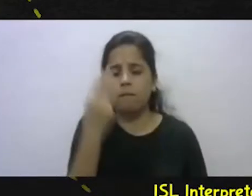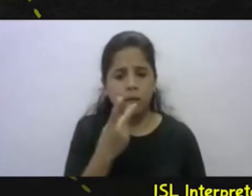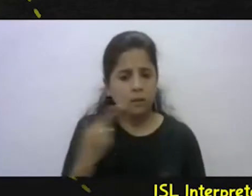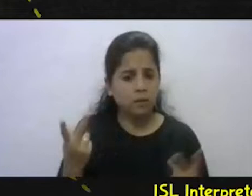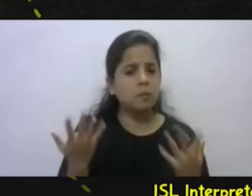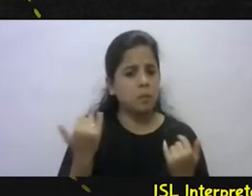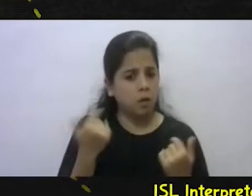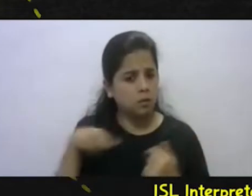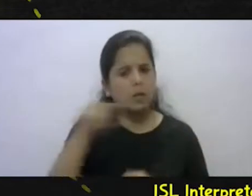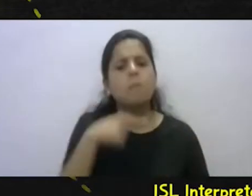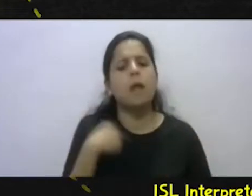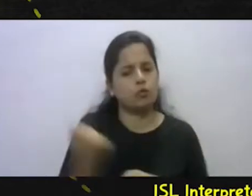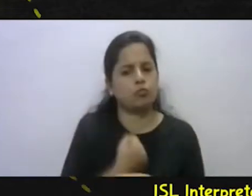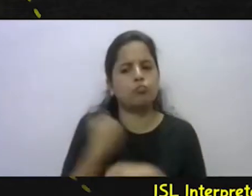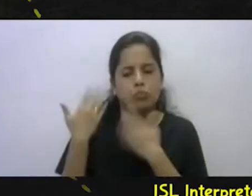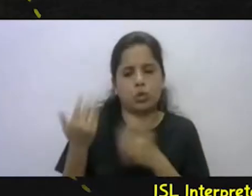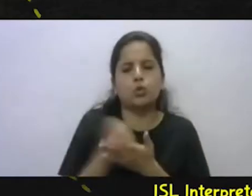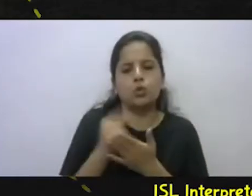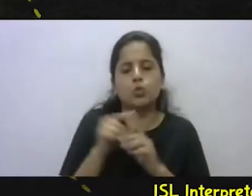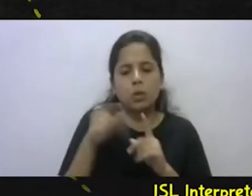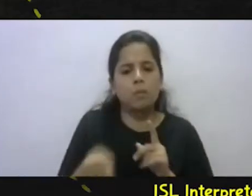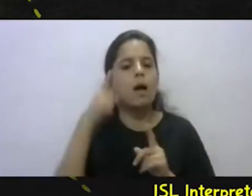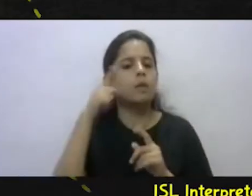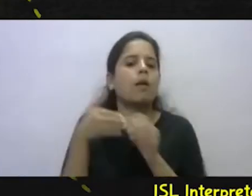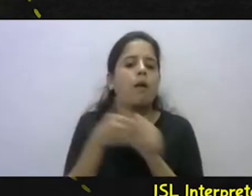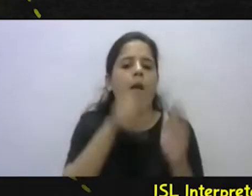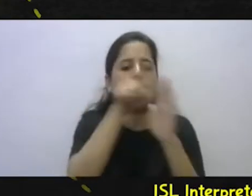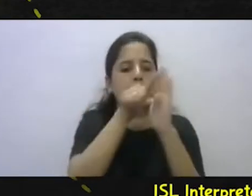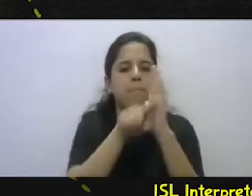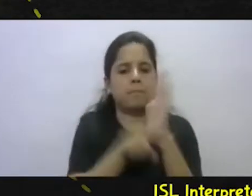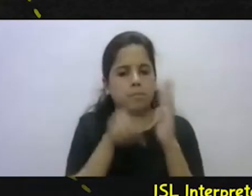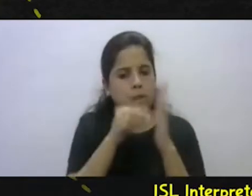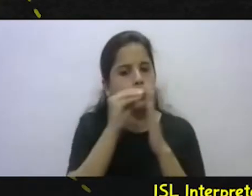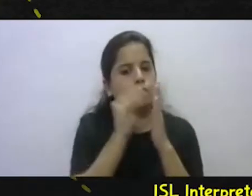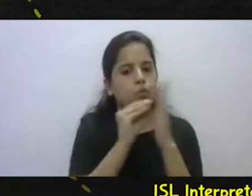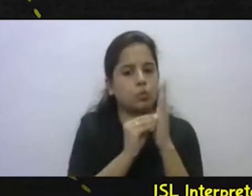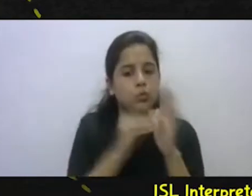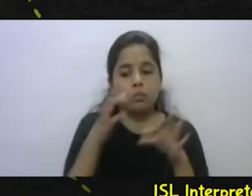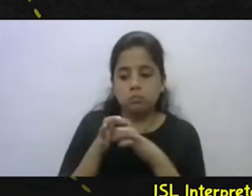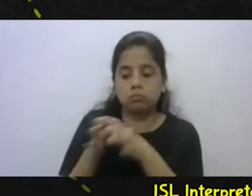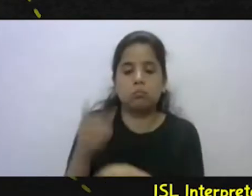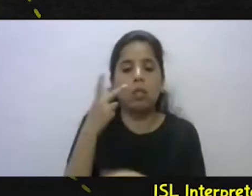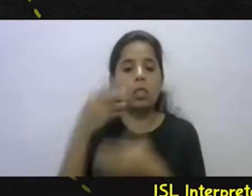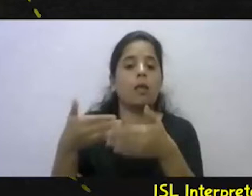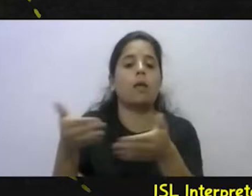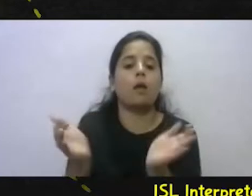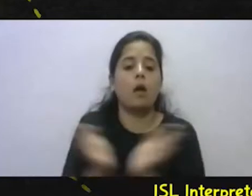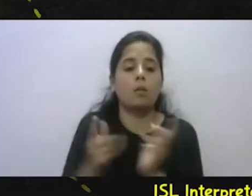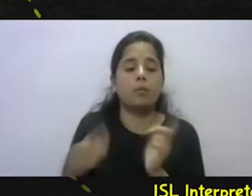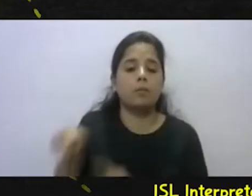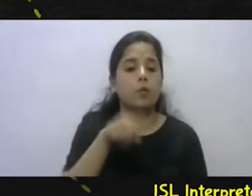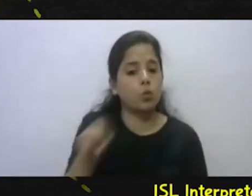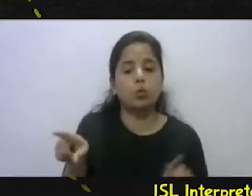I've been trying to do, is to create guidelines on archiving, especially marginalized communities who are